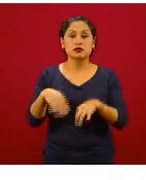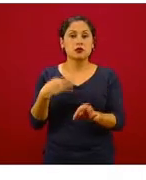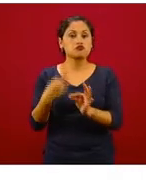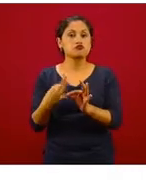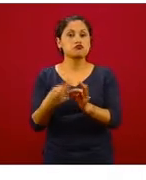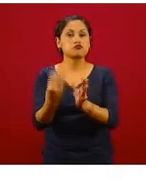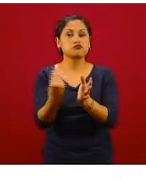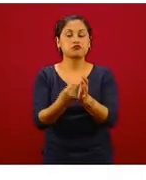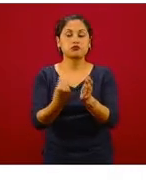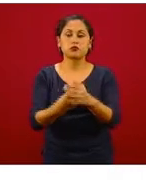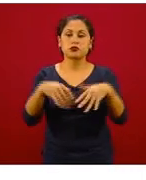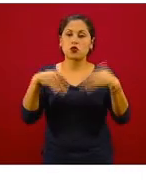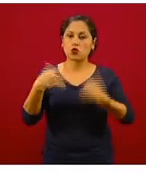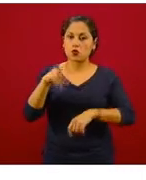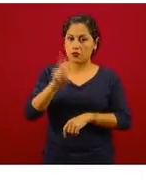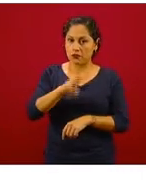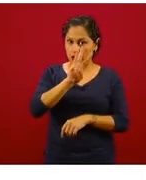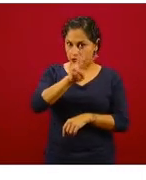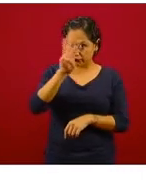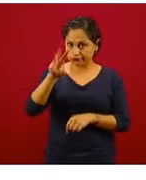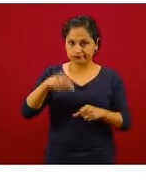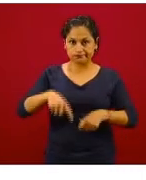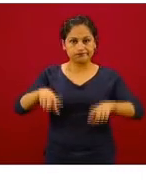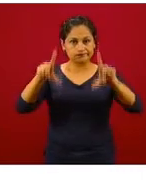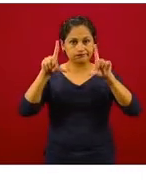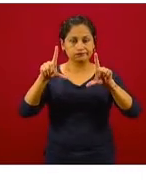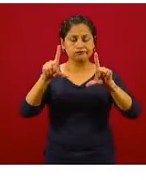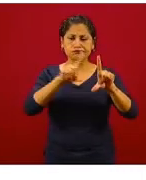4 months. There's a 75%